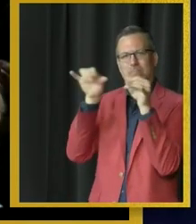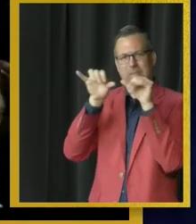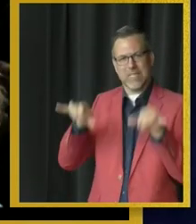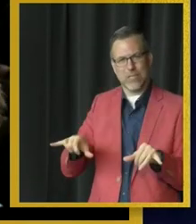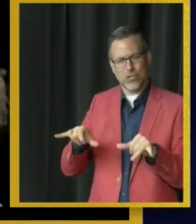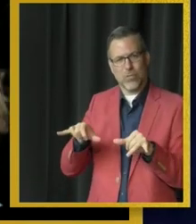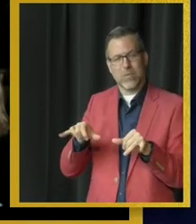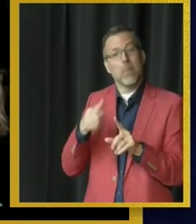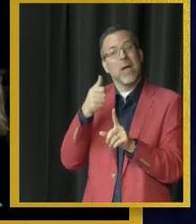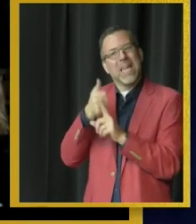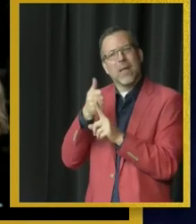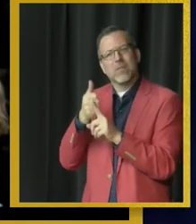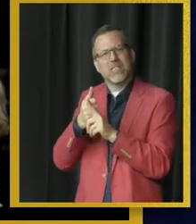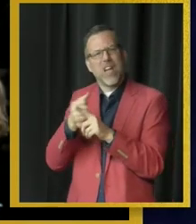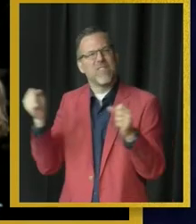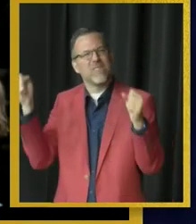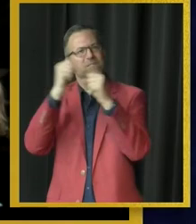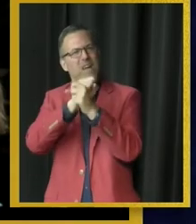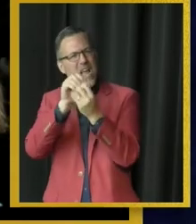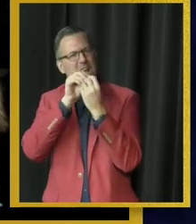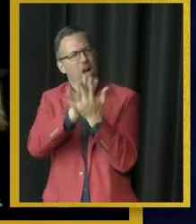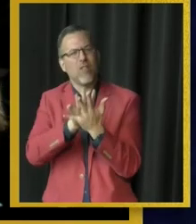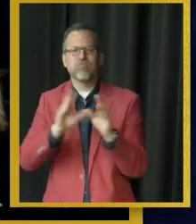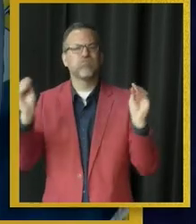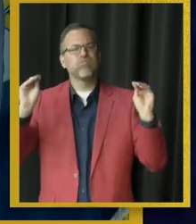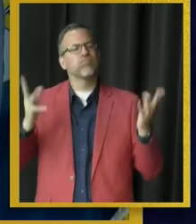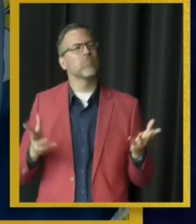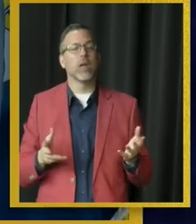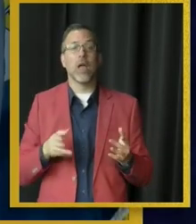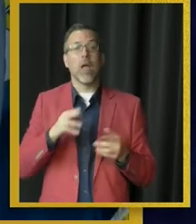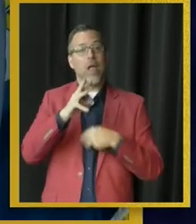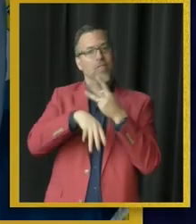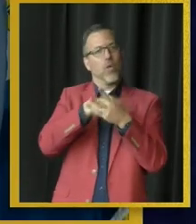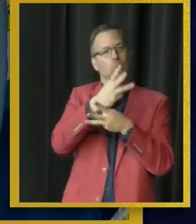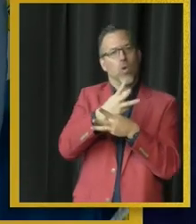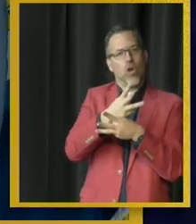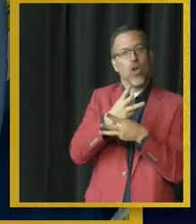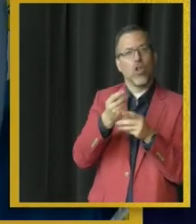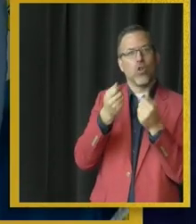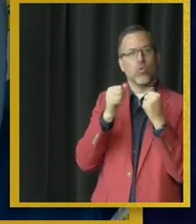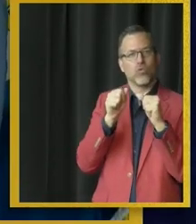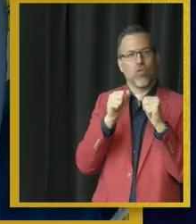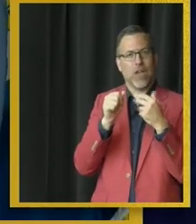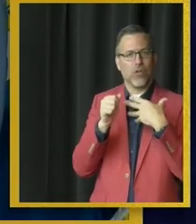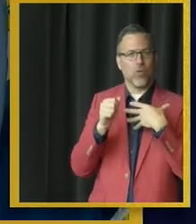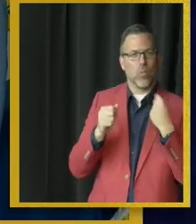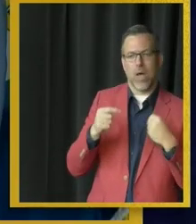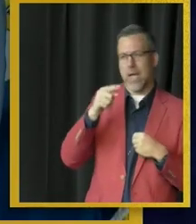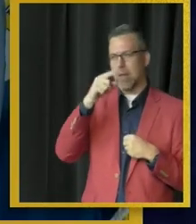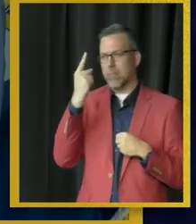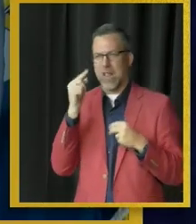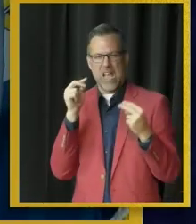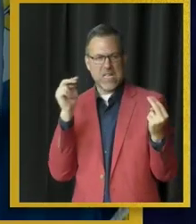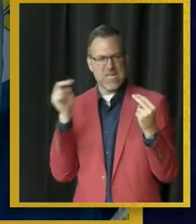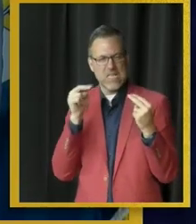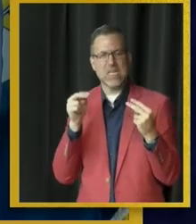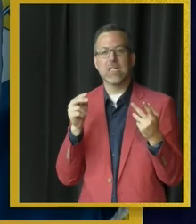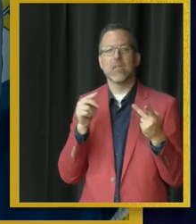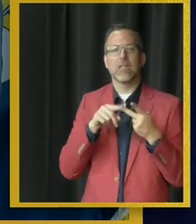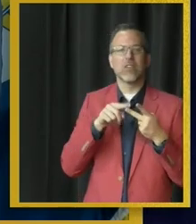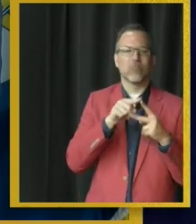through nonviolent direct action. The world was trying to pit people of different races, different religions,